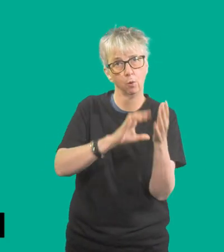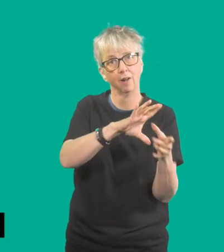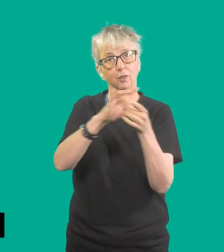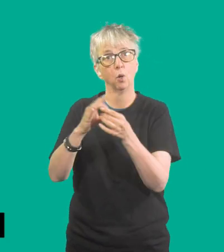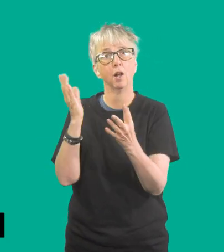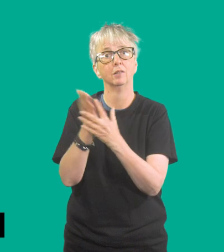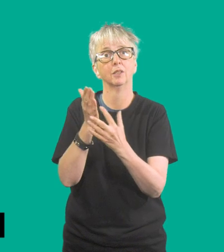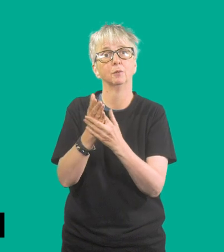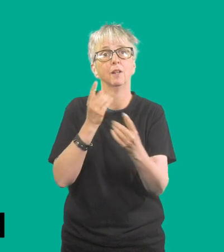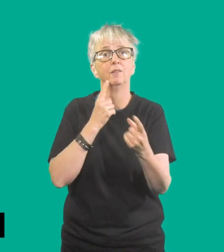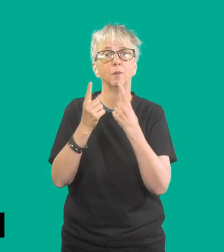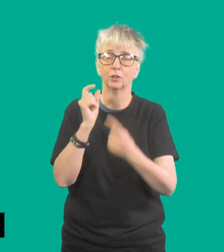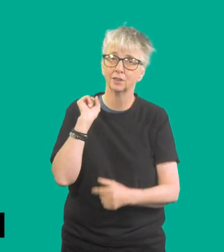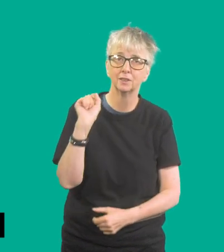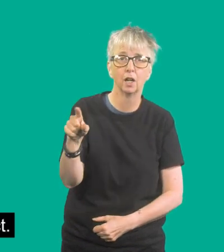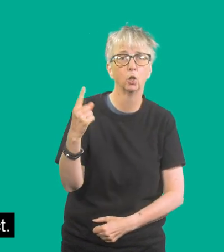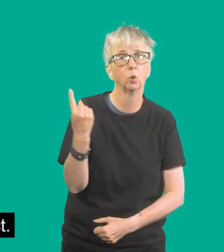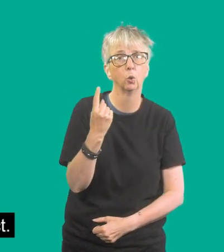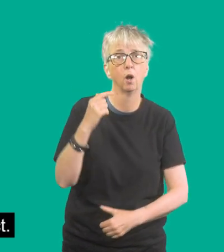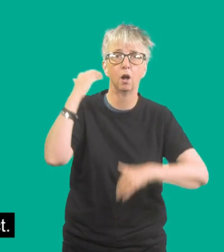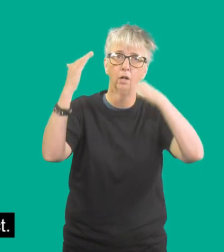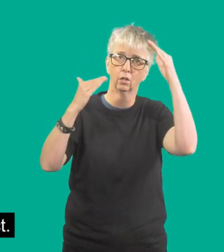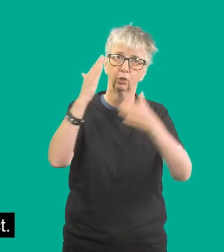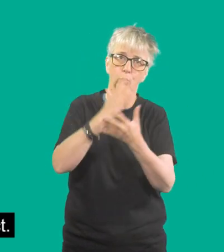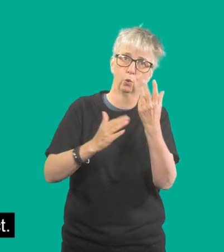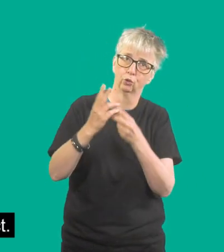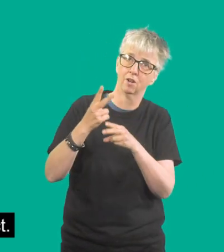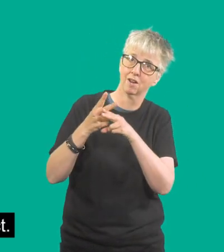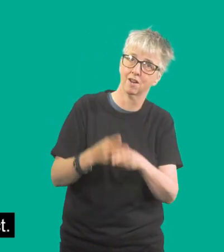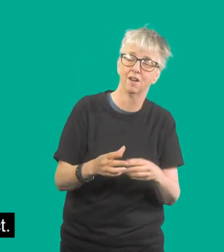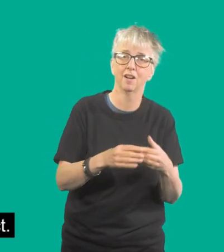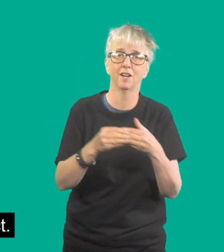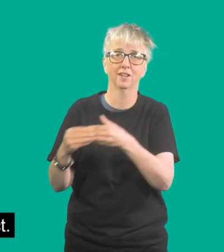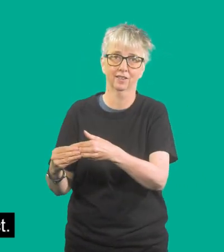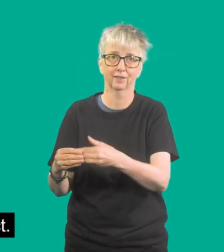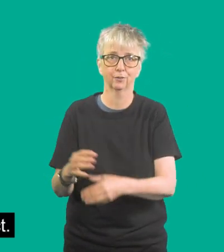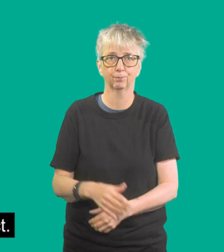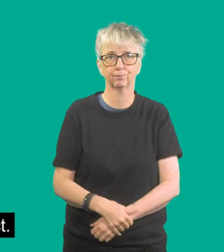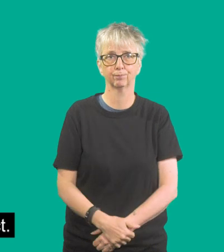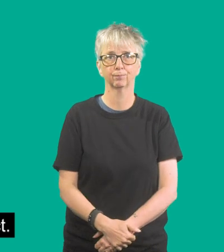evaluation Microsoft form link to adult social care lead contact.